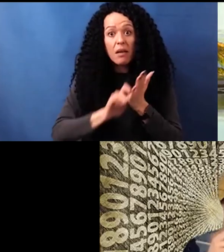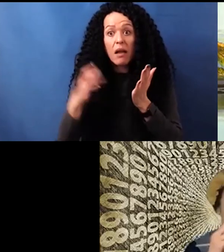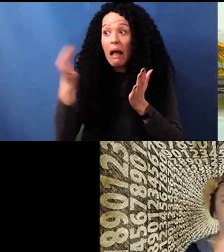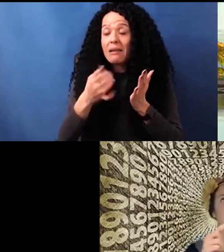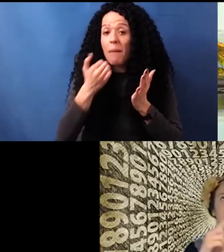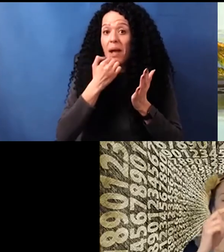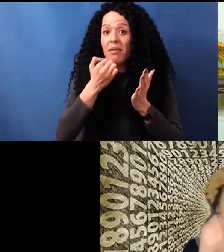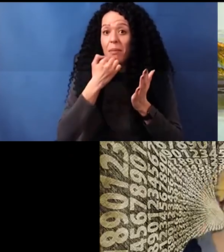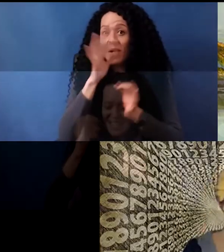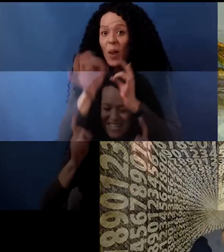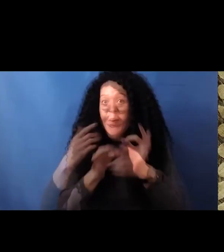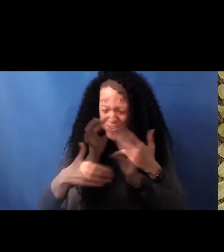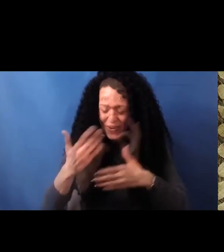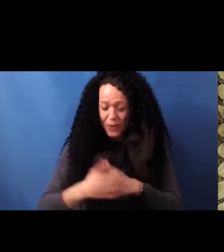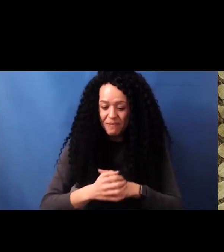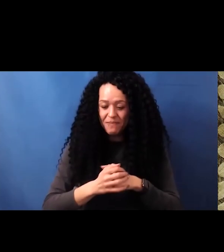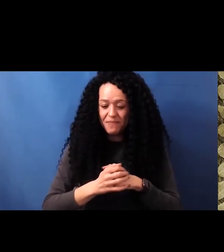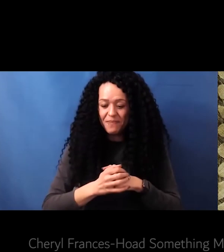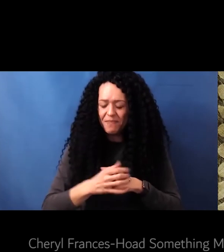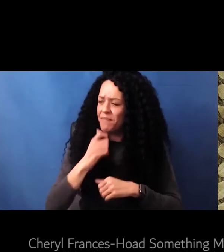mathematical questions.